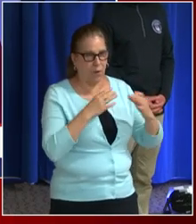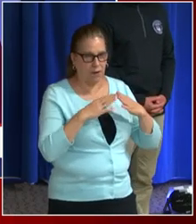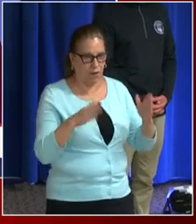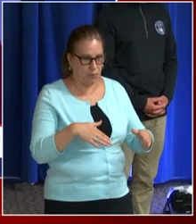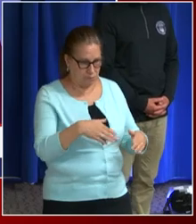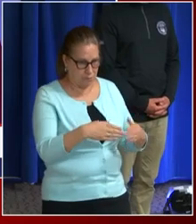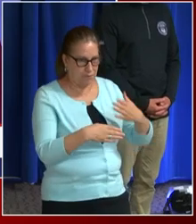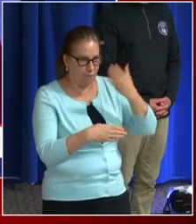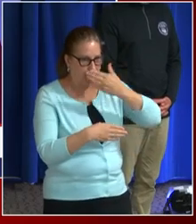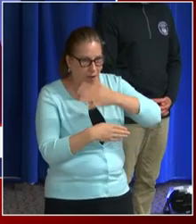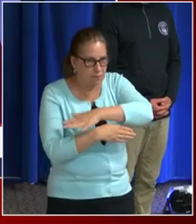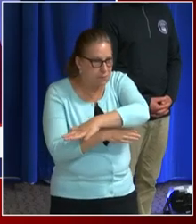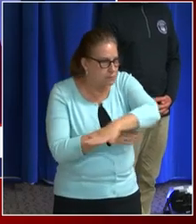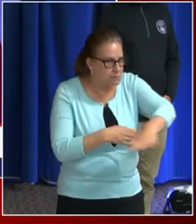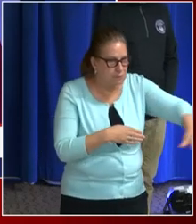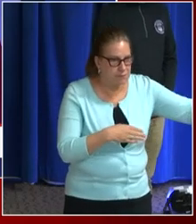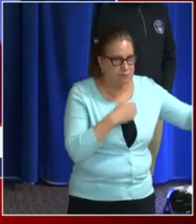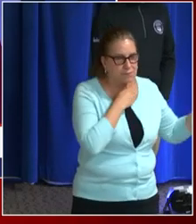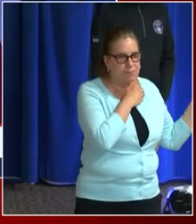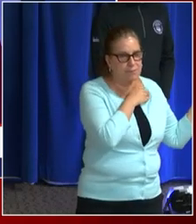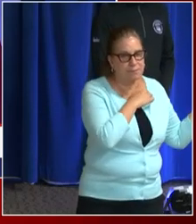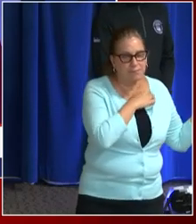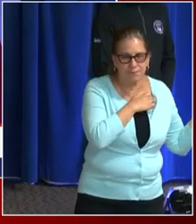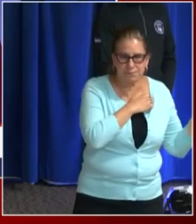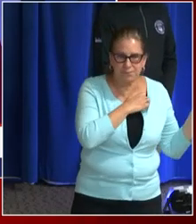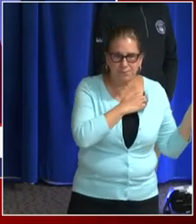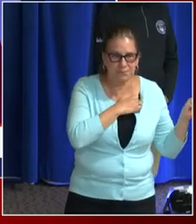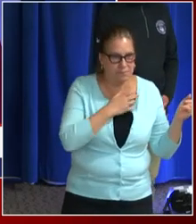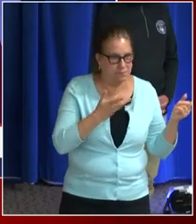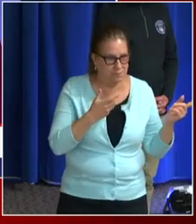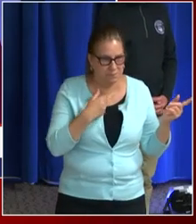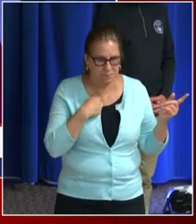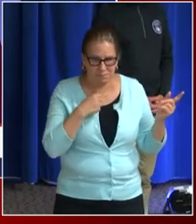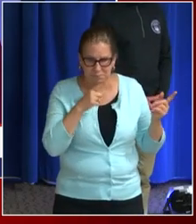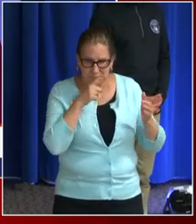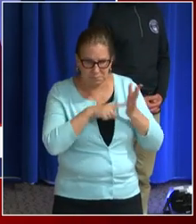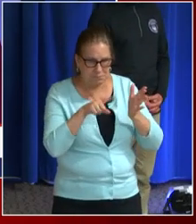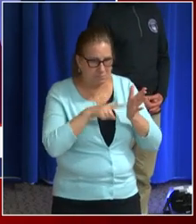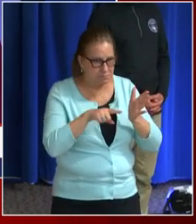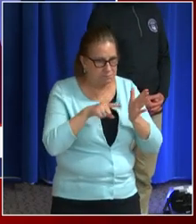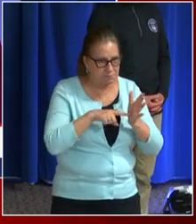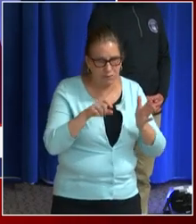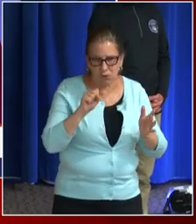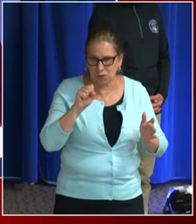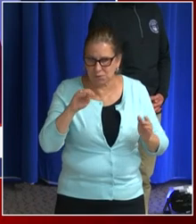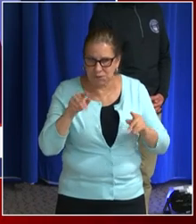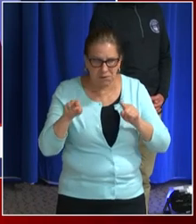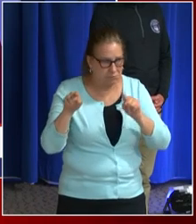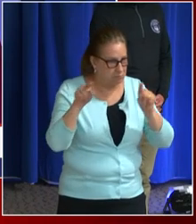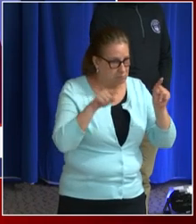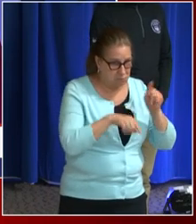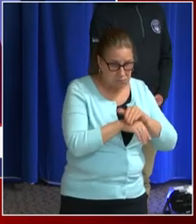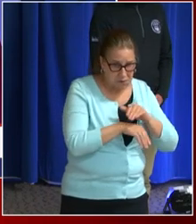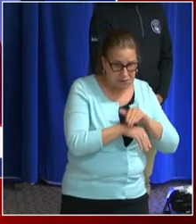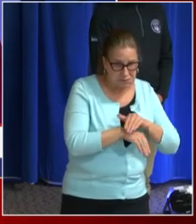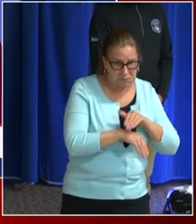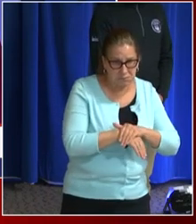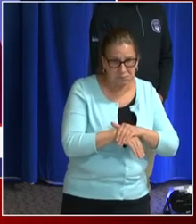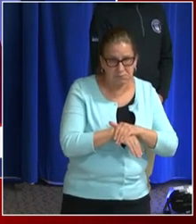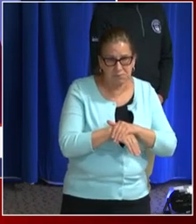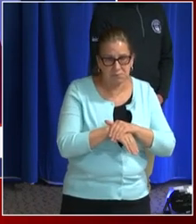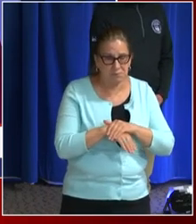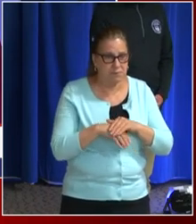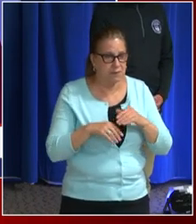know exactly where they're going to go. We're scouring social media to get some sense. As I mentioned before, the president is